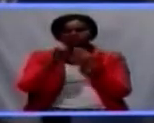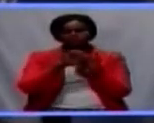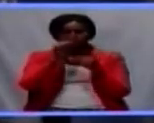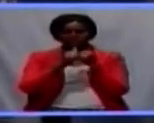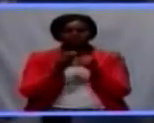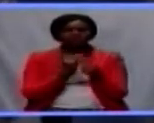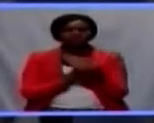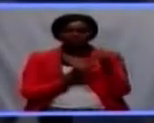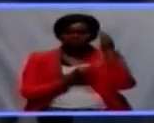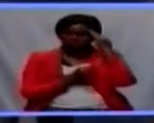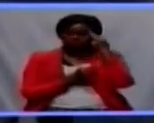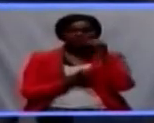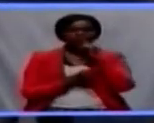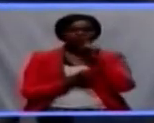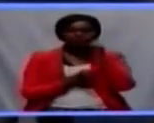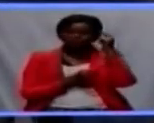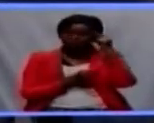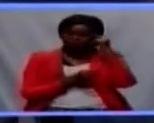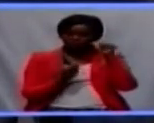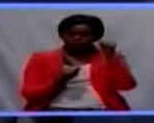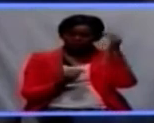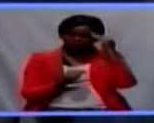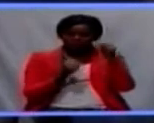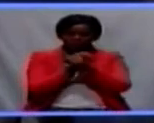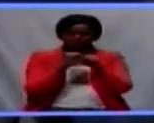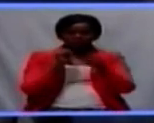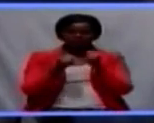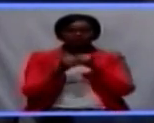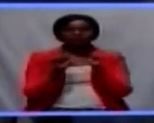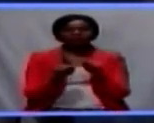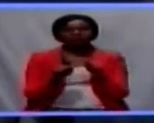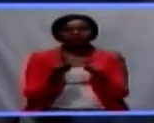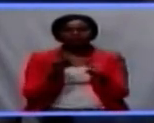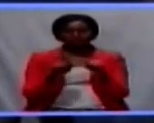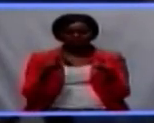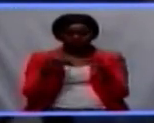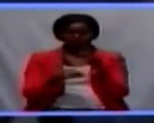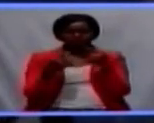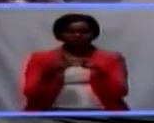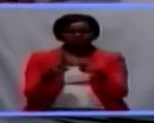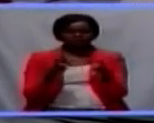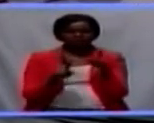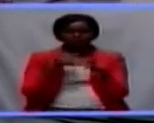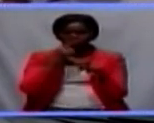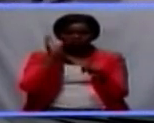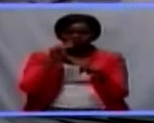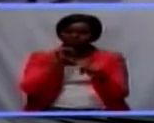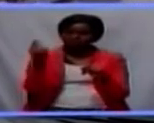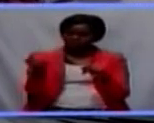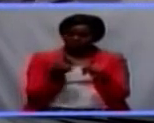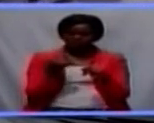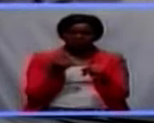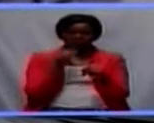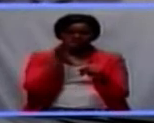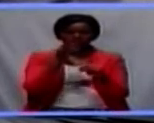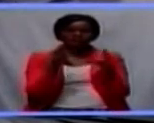convince government to do this amnesty. So what will happen is that those that will not come forward, SMEs, and this is